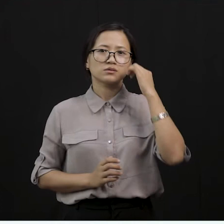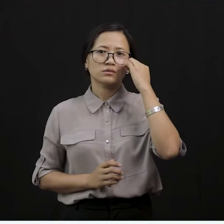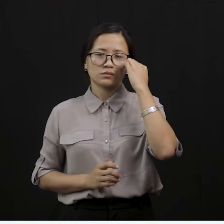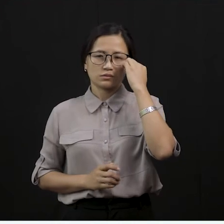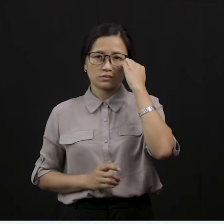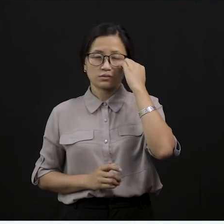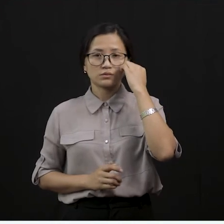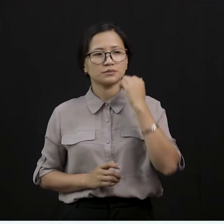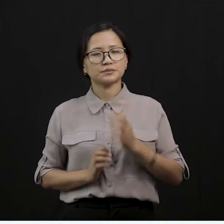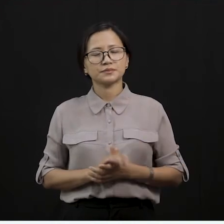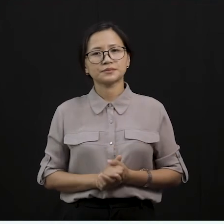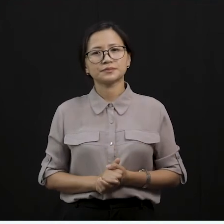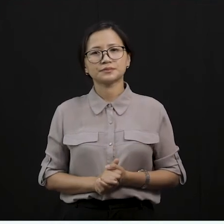condition